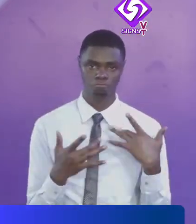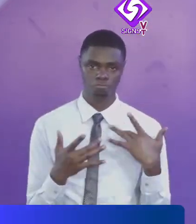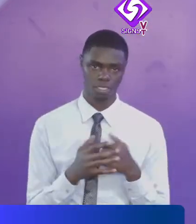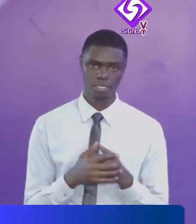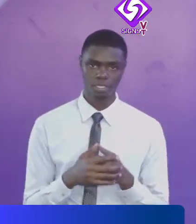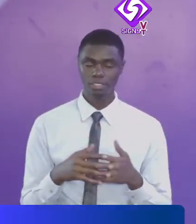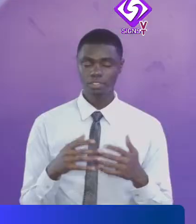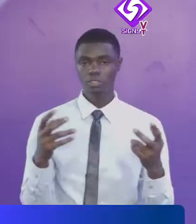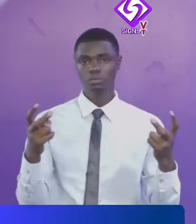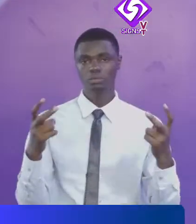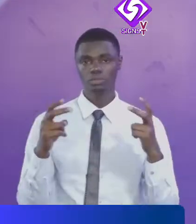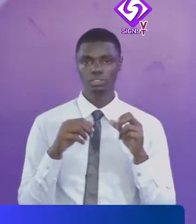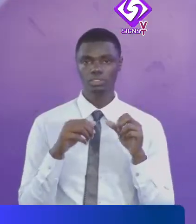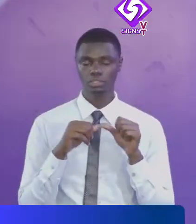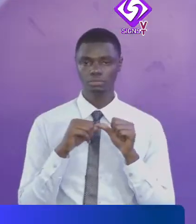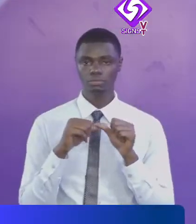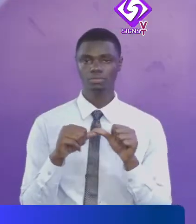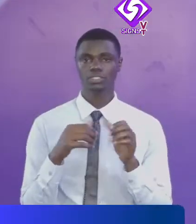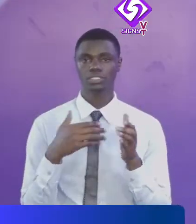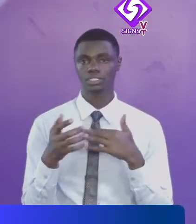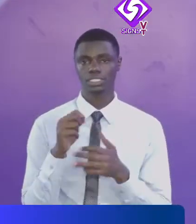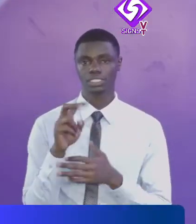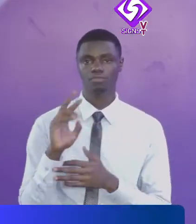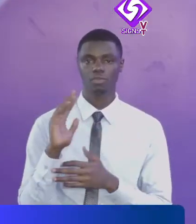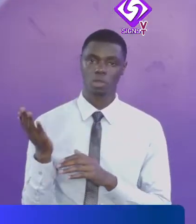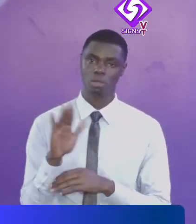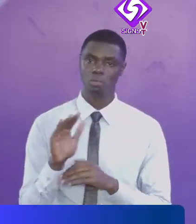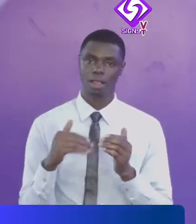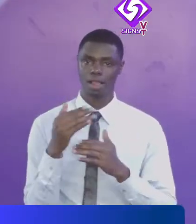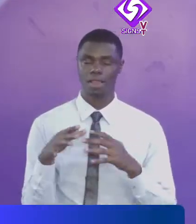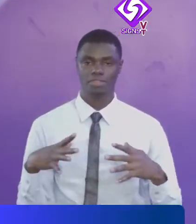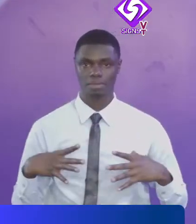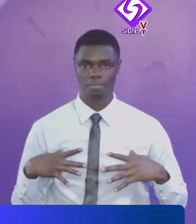Keep it Science Breakfast, and we're going to be back after the break.